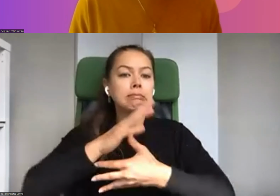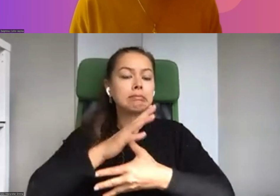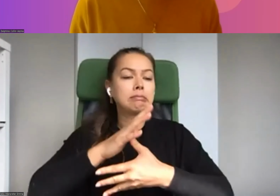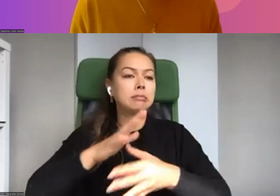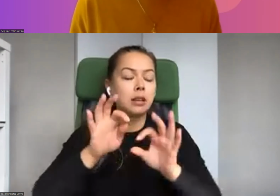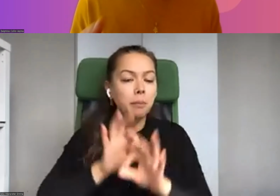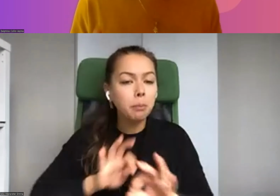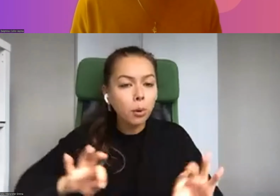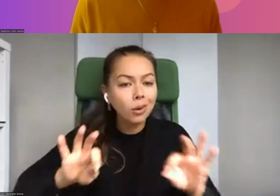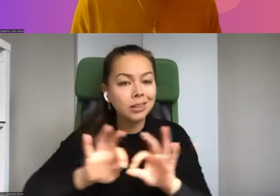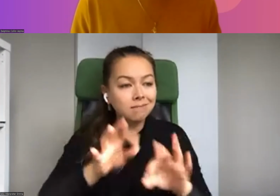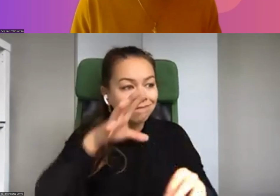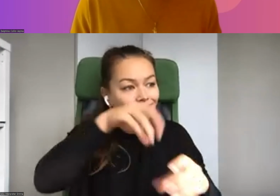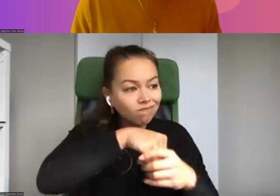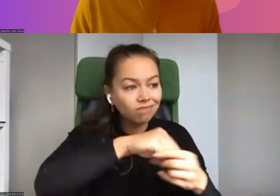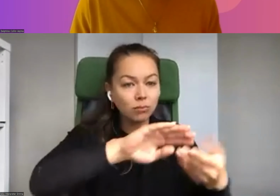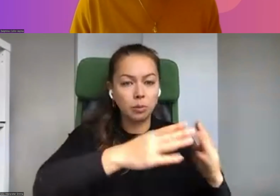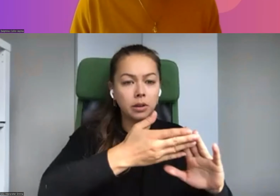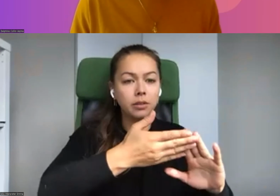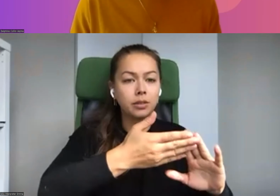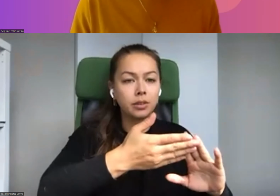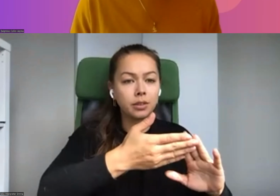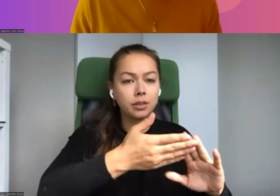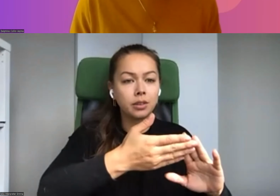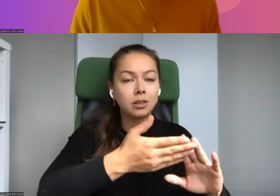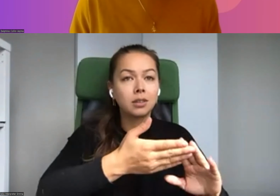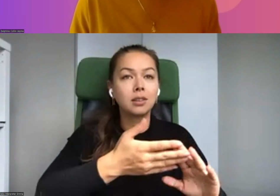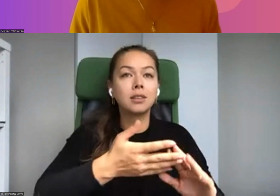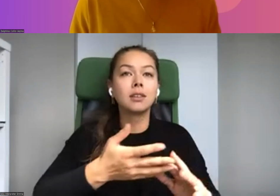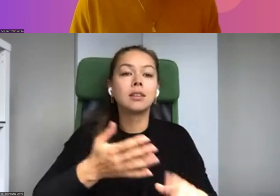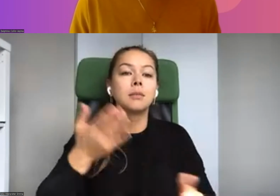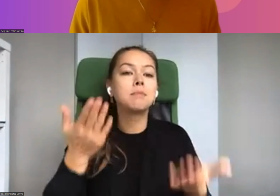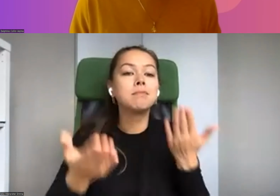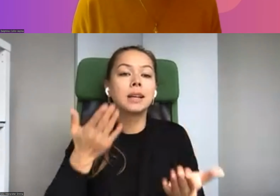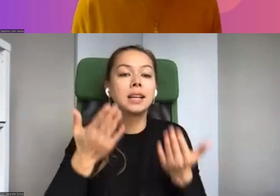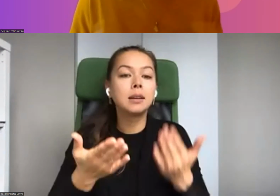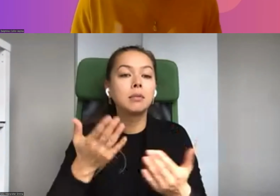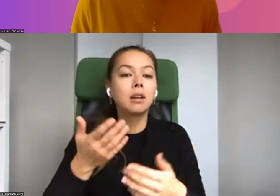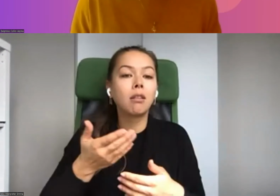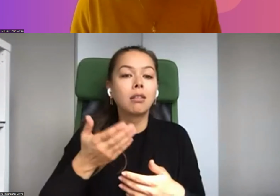have been forgotten in a Western context.